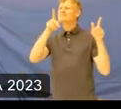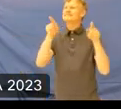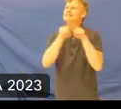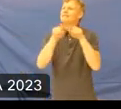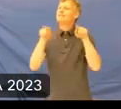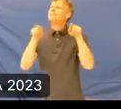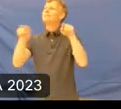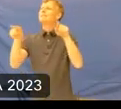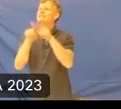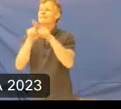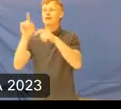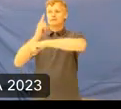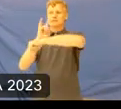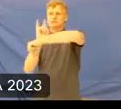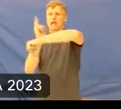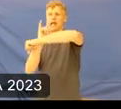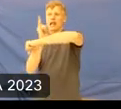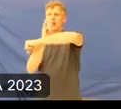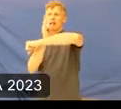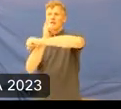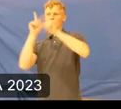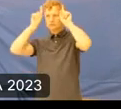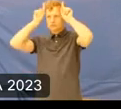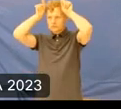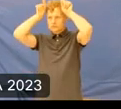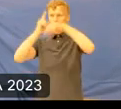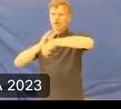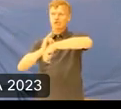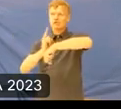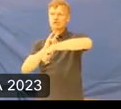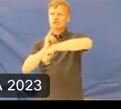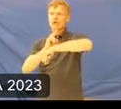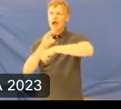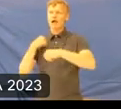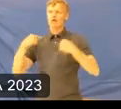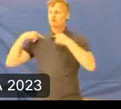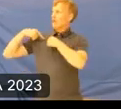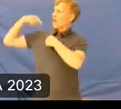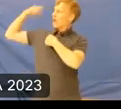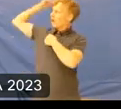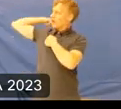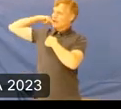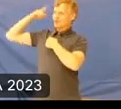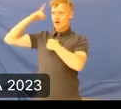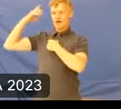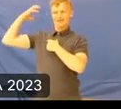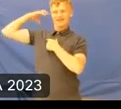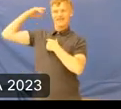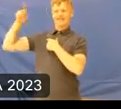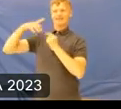carrying with it its own little home. So those are, I think, some of the kind of puzzles